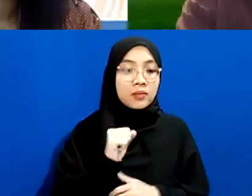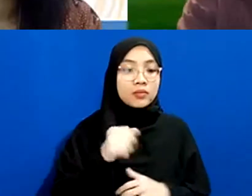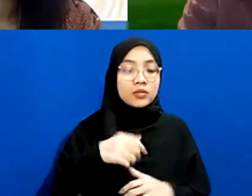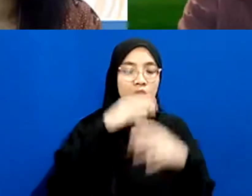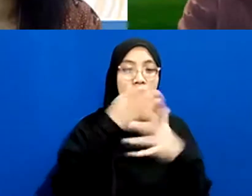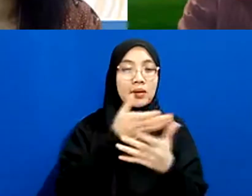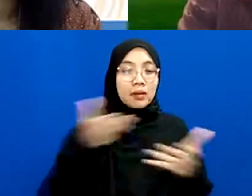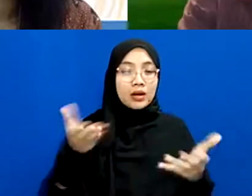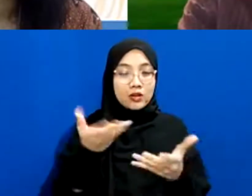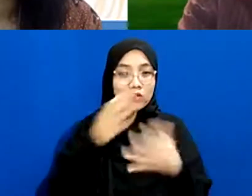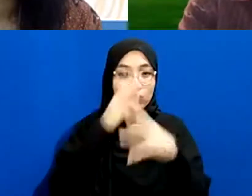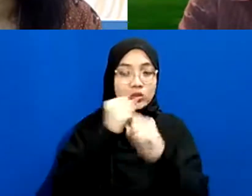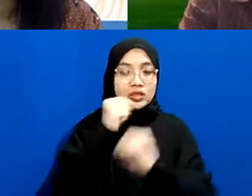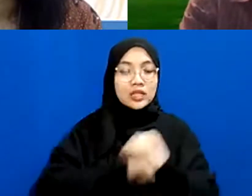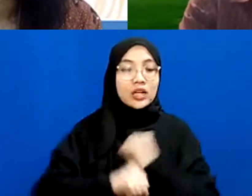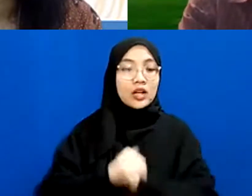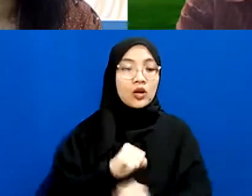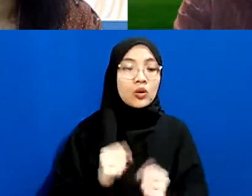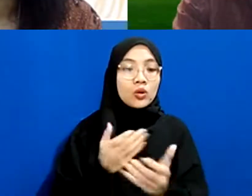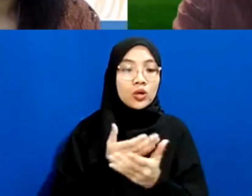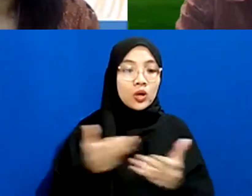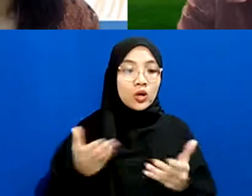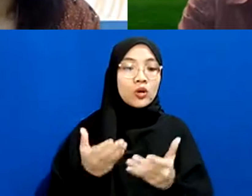from segregated classrooms. Yeah.